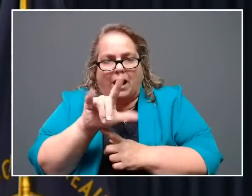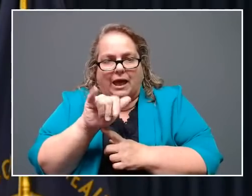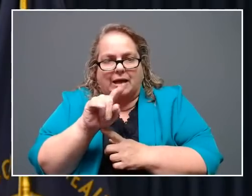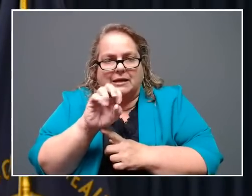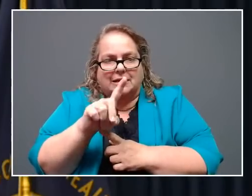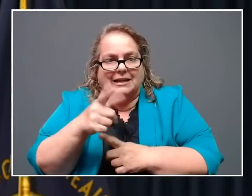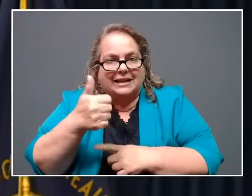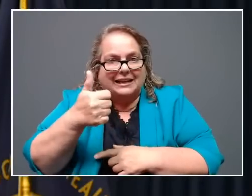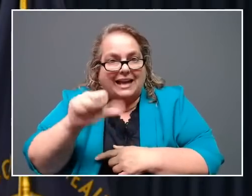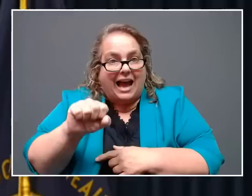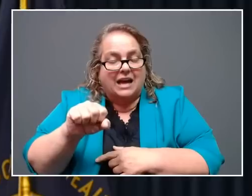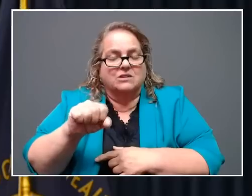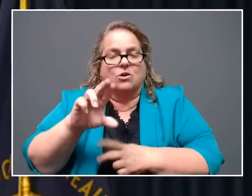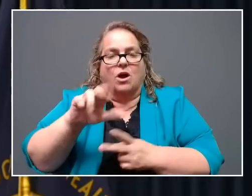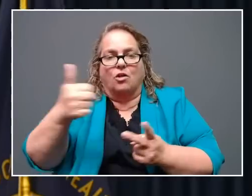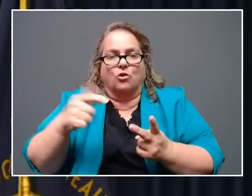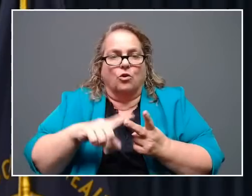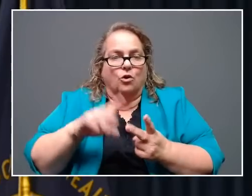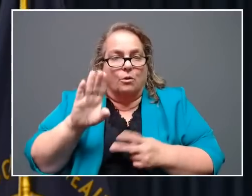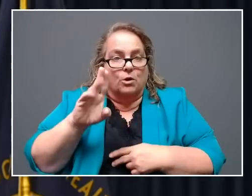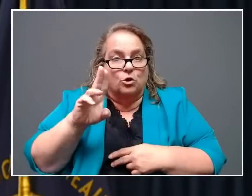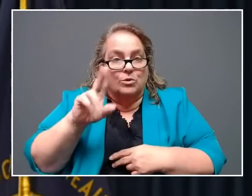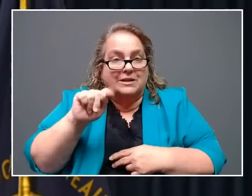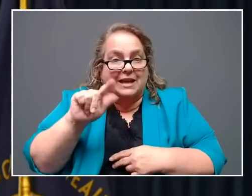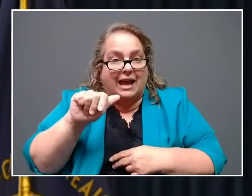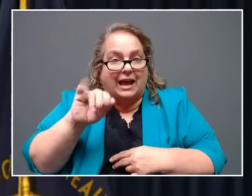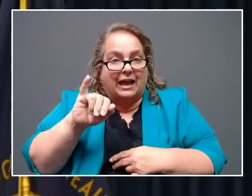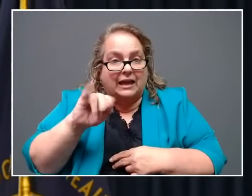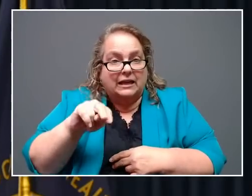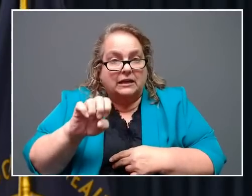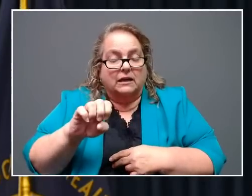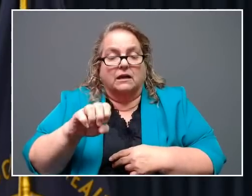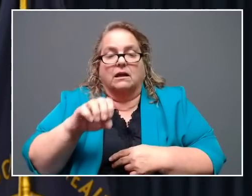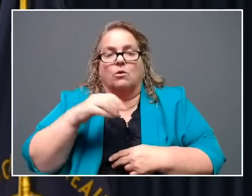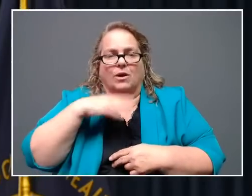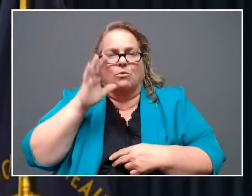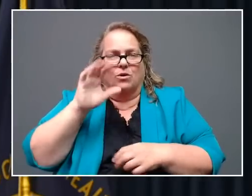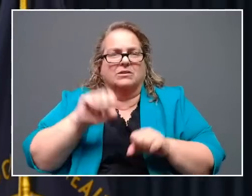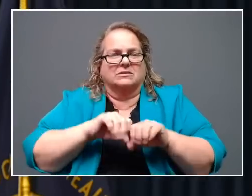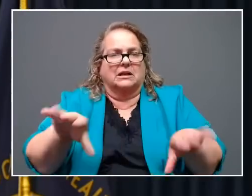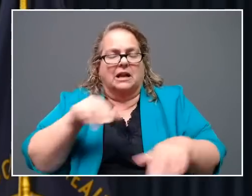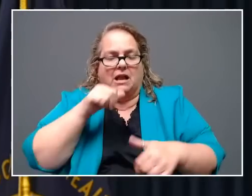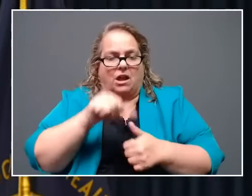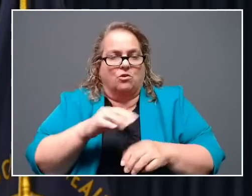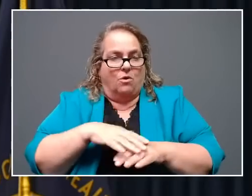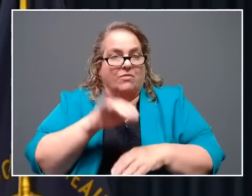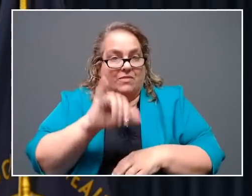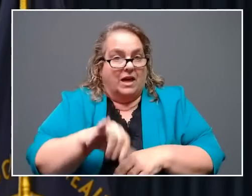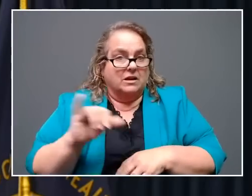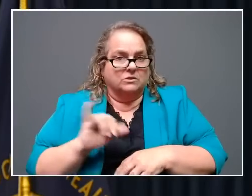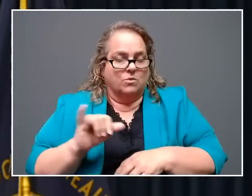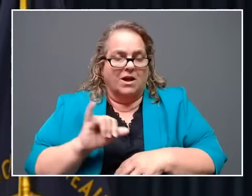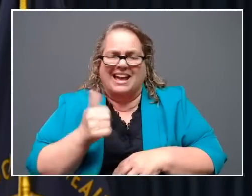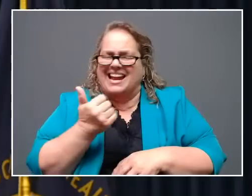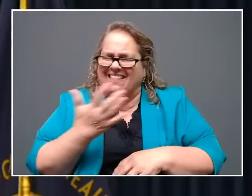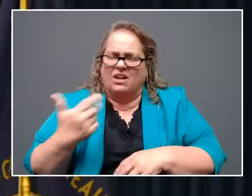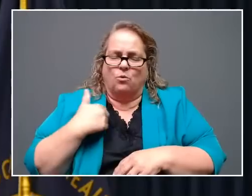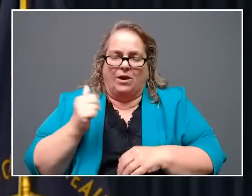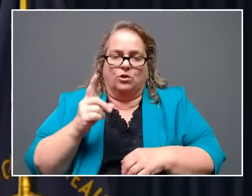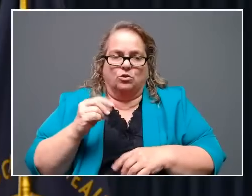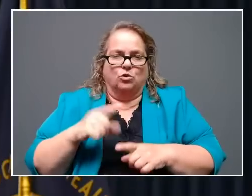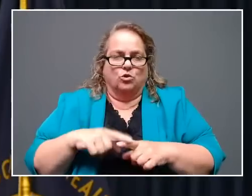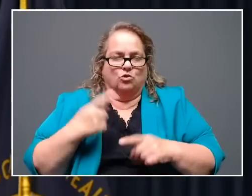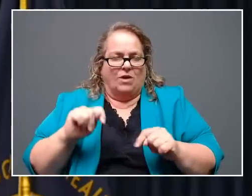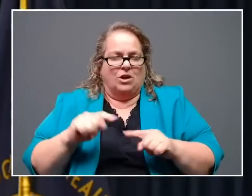related to butane. We're going to be putting out a letter on that as well. You know, anything we can do to provide a little bit of